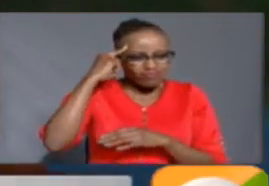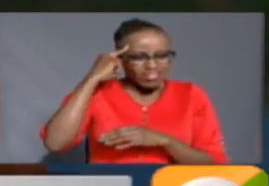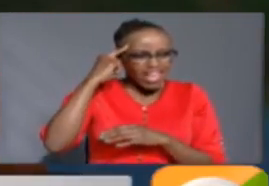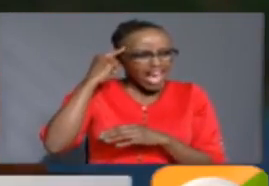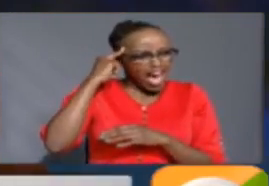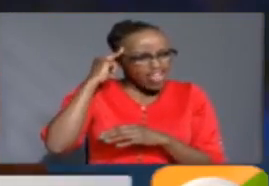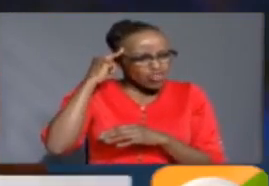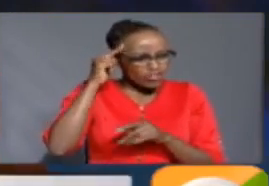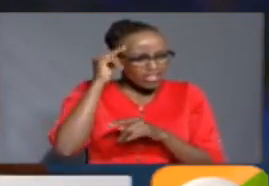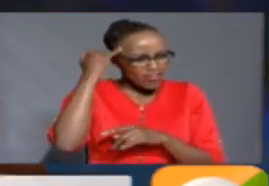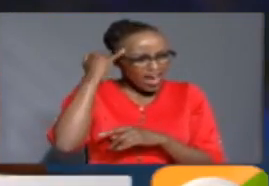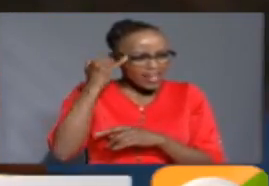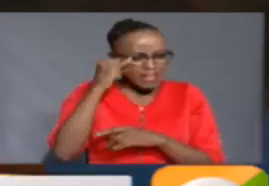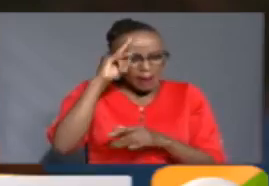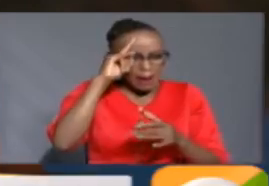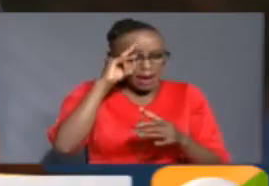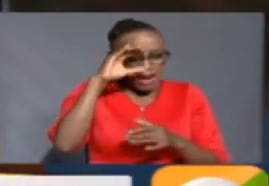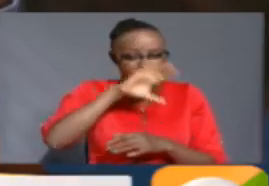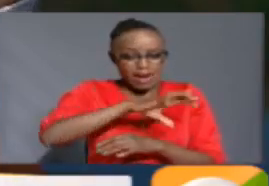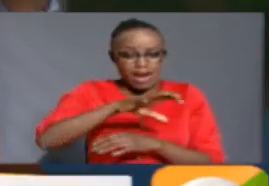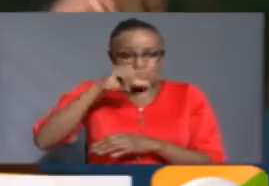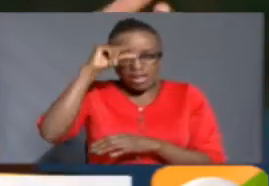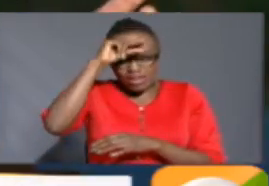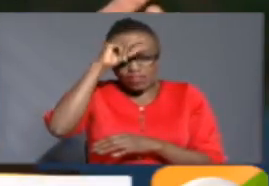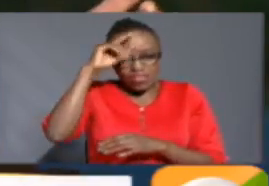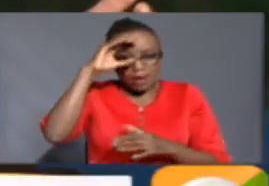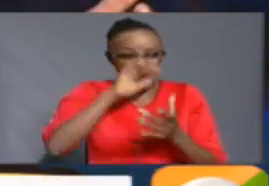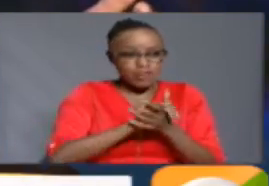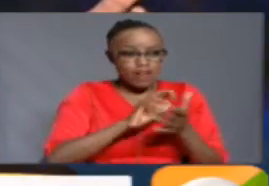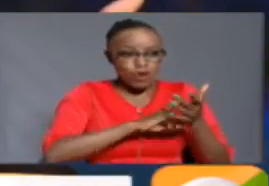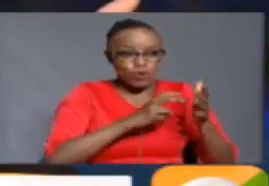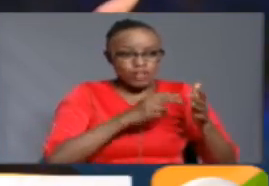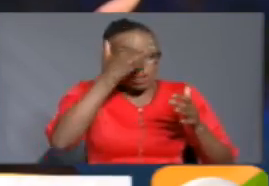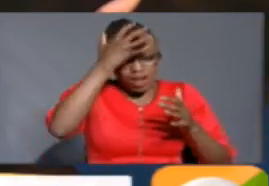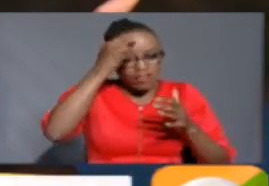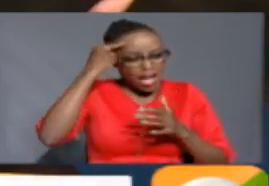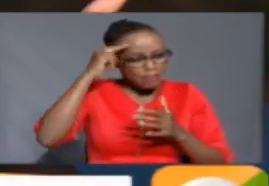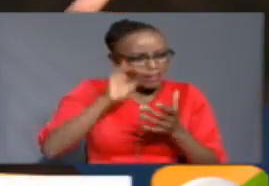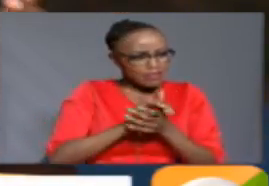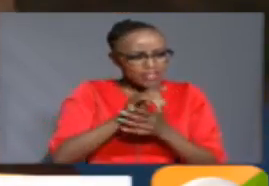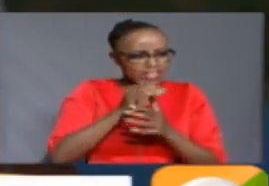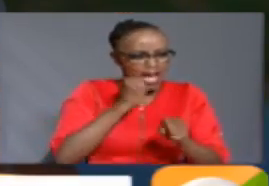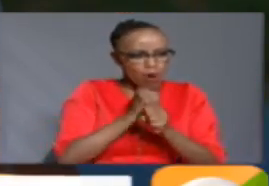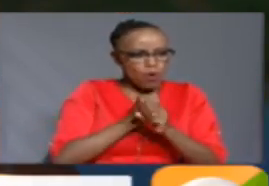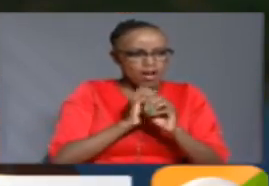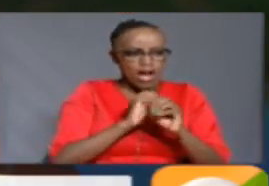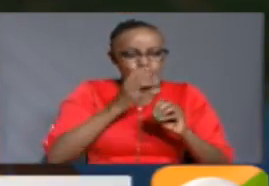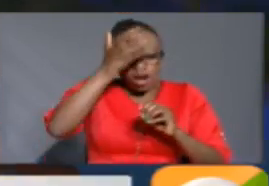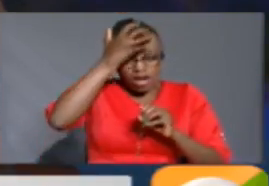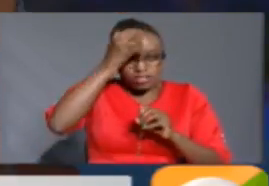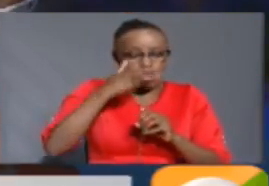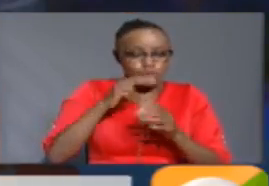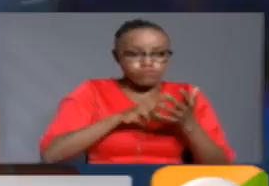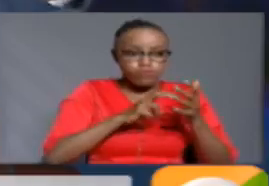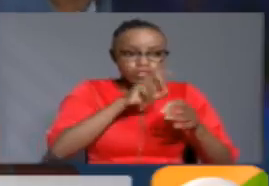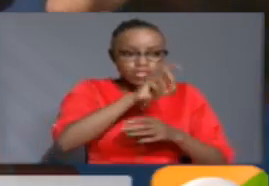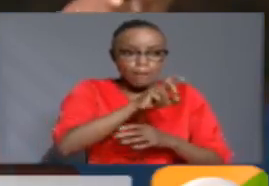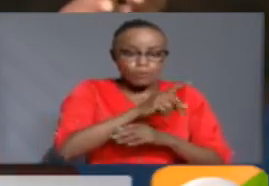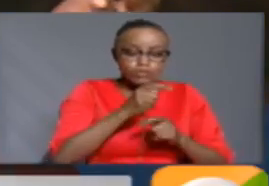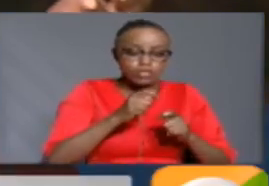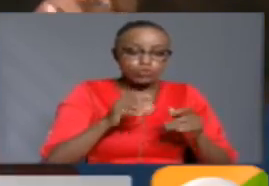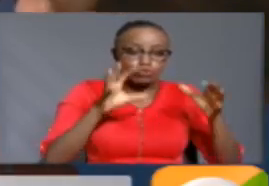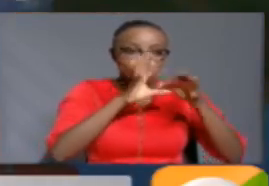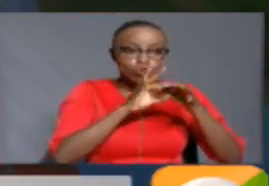governments that they believe that a contracted nurse is not an employee, that a nurse on contract is not supposed to join a trade